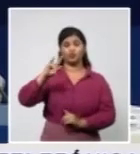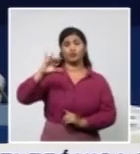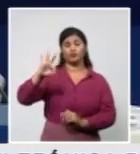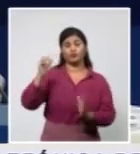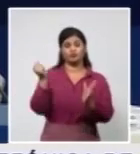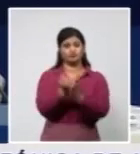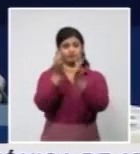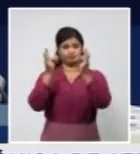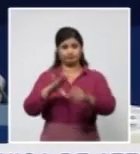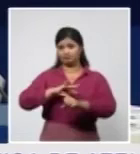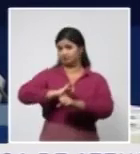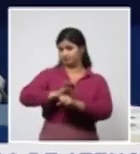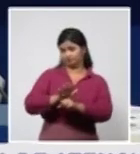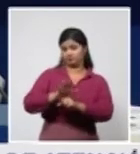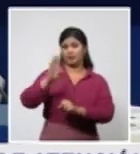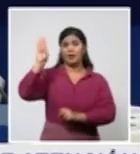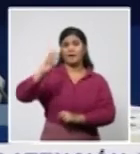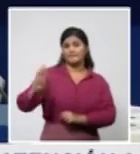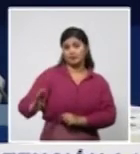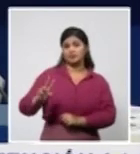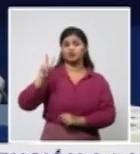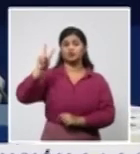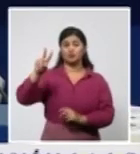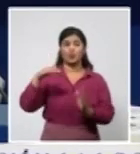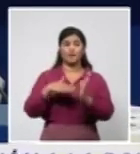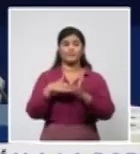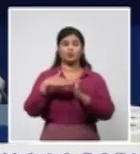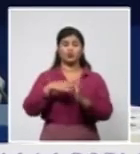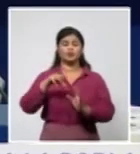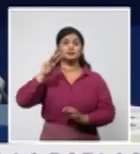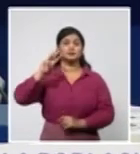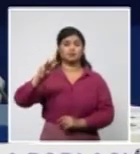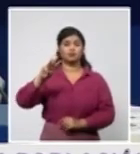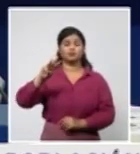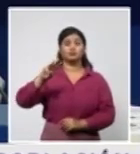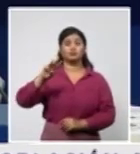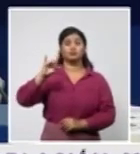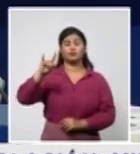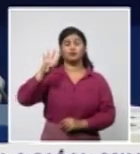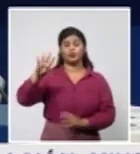75,498 new cases. Brazil has